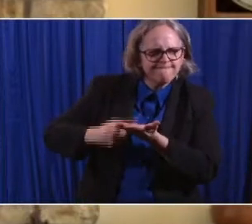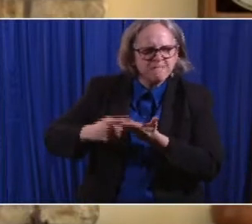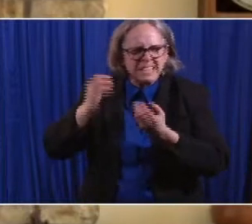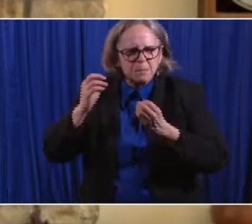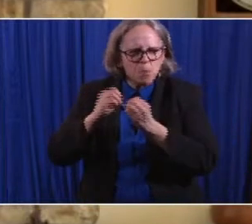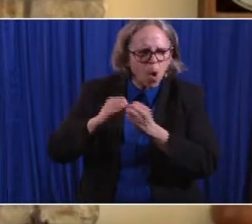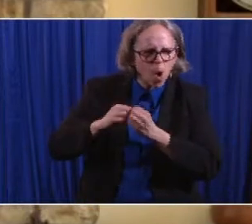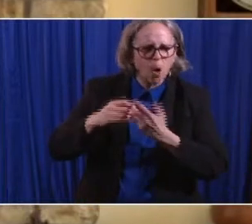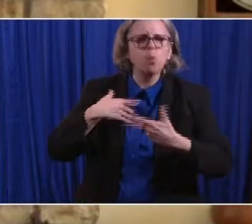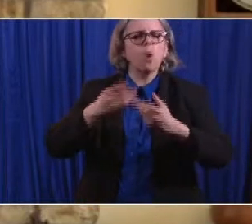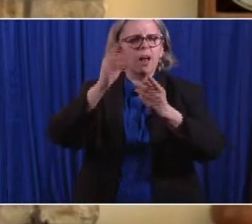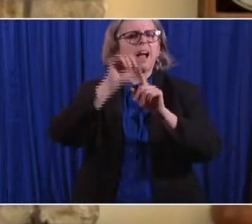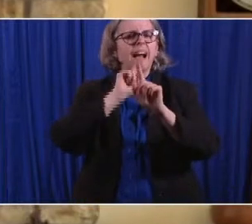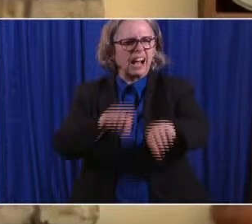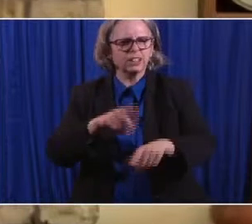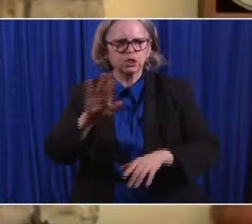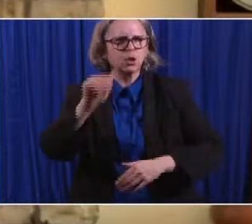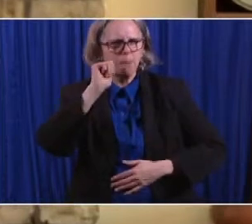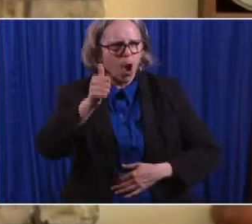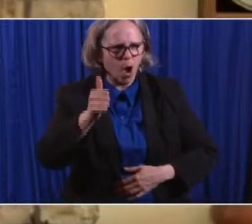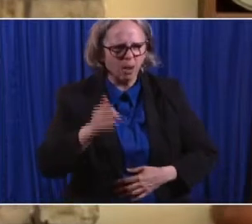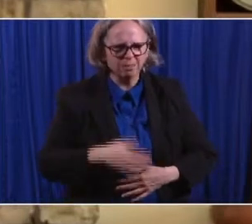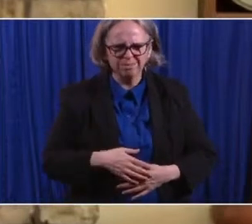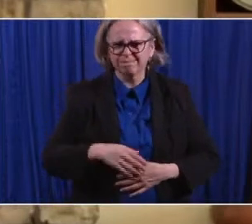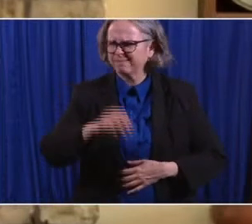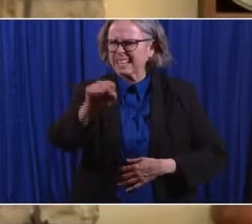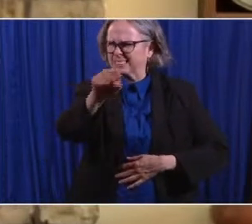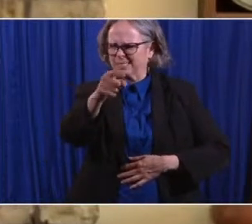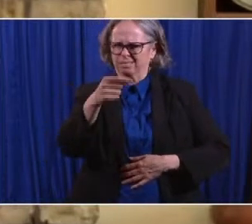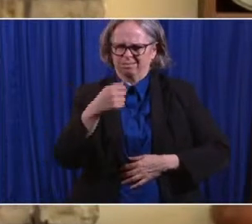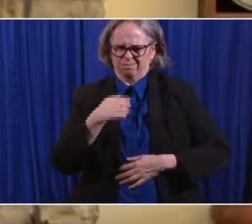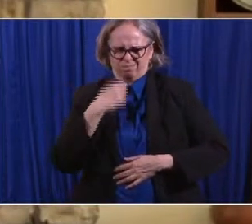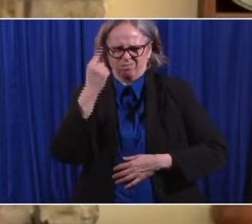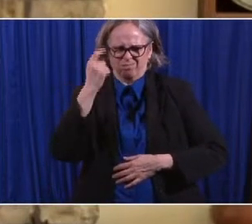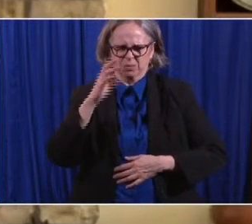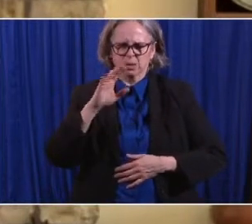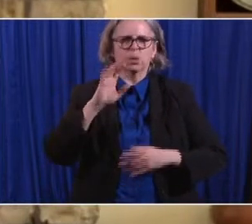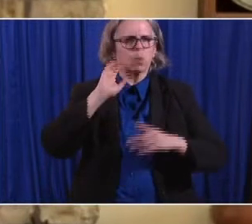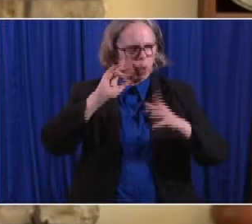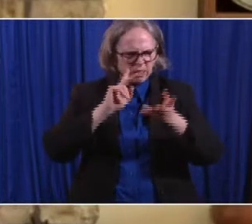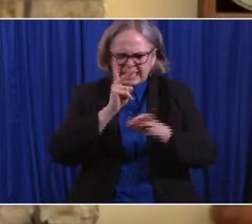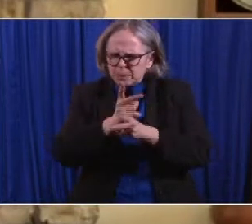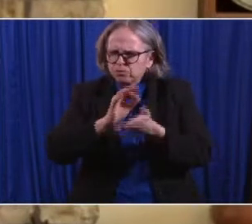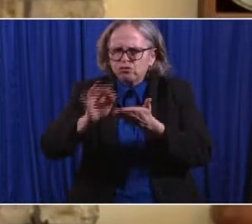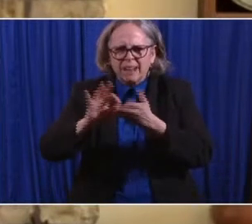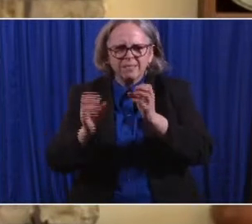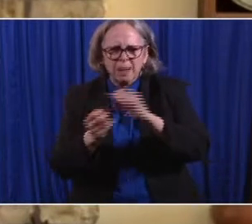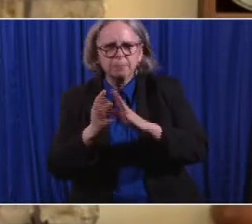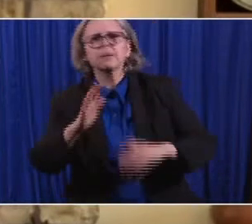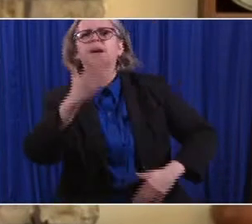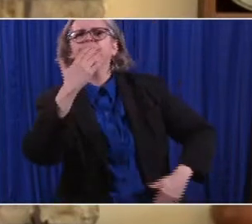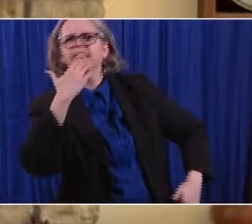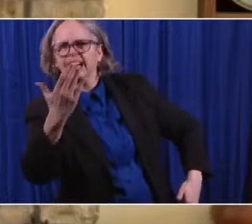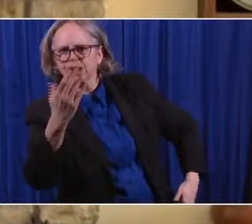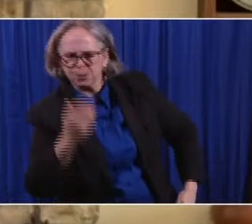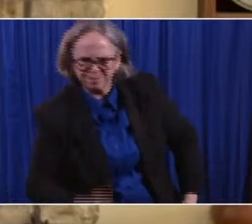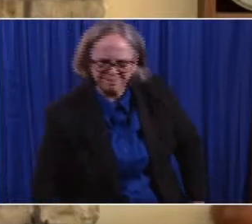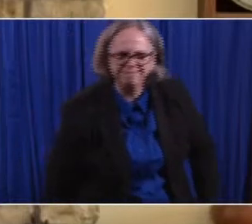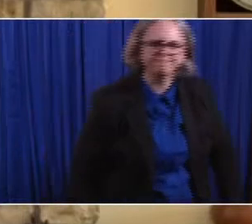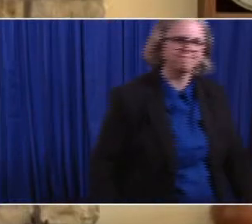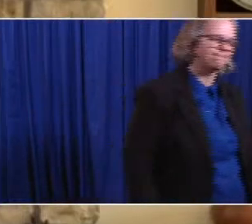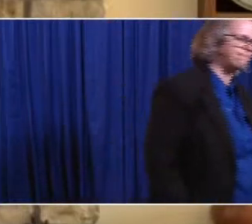an answer tomorrow before that, those numbers start accumulating on there. Thanks, Good Governor. question. You're right on it. Thank